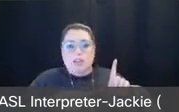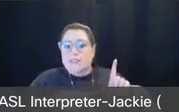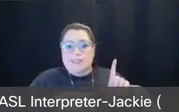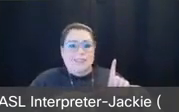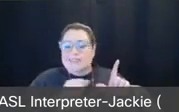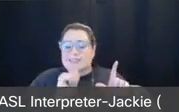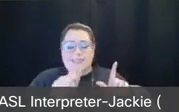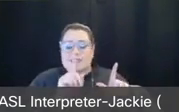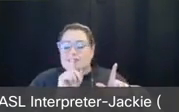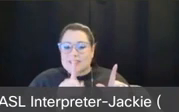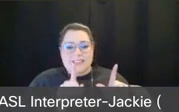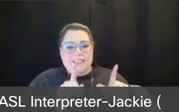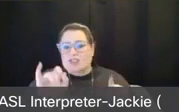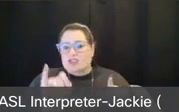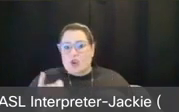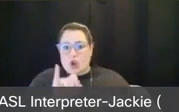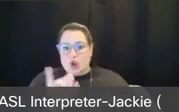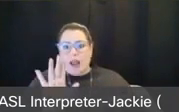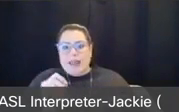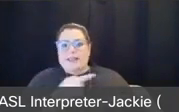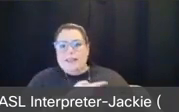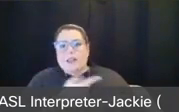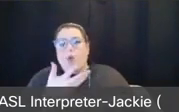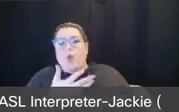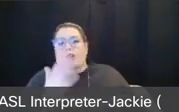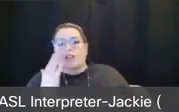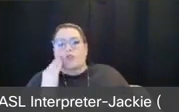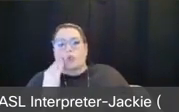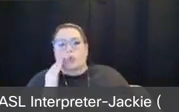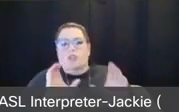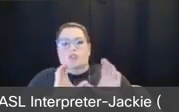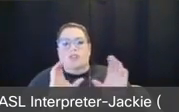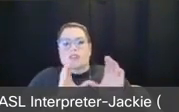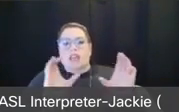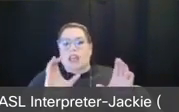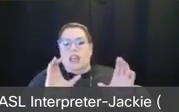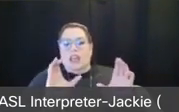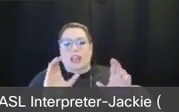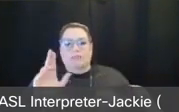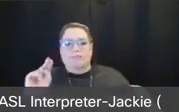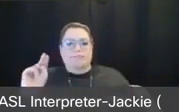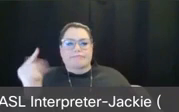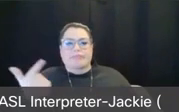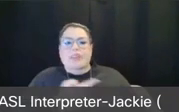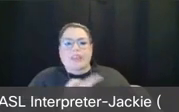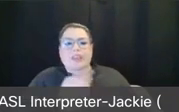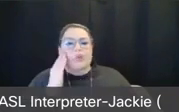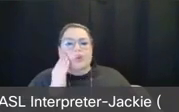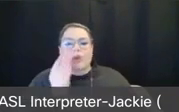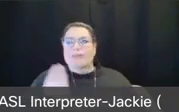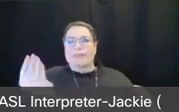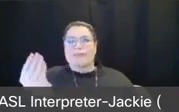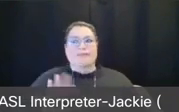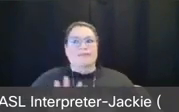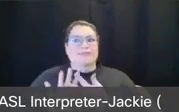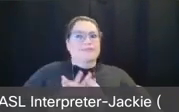And unfortunately, he knew he wasn't insured. So he was actually lying to the homeowner about having coverage. So if